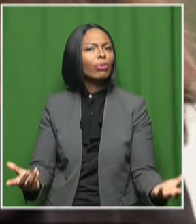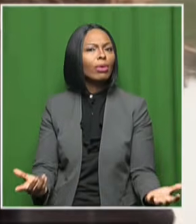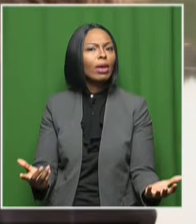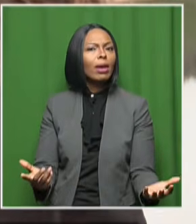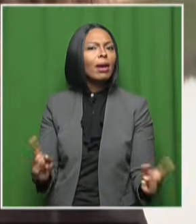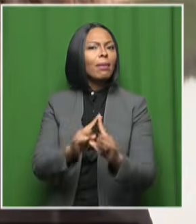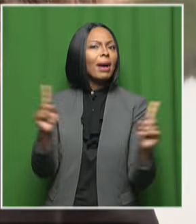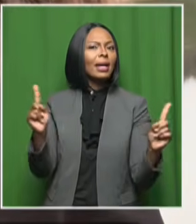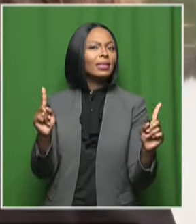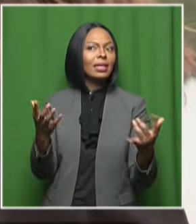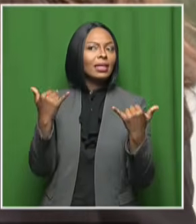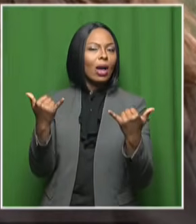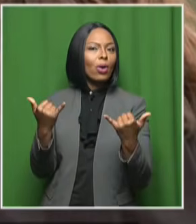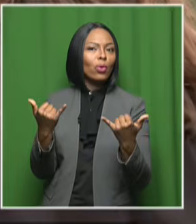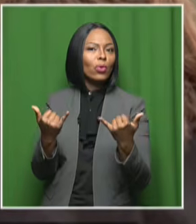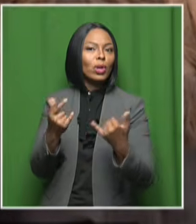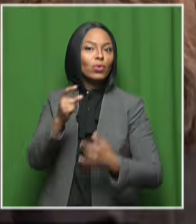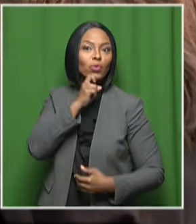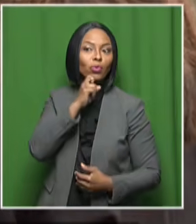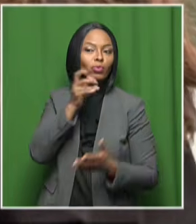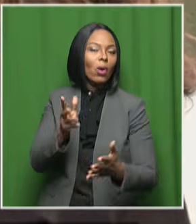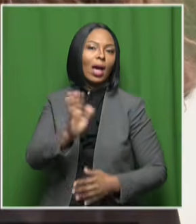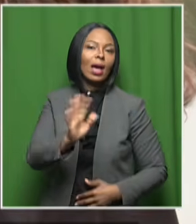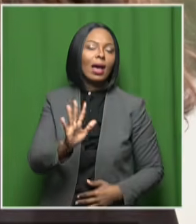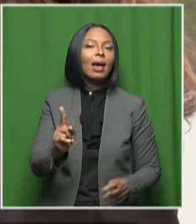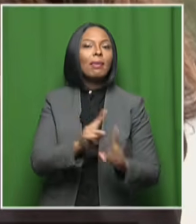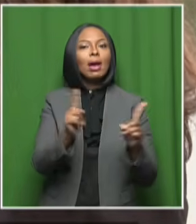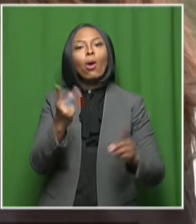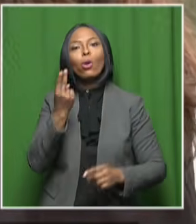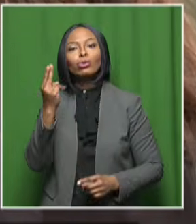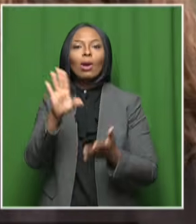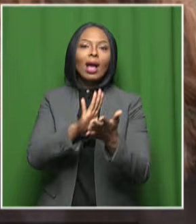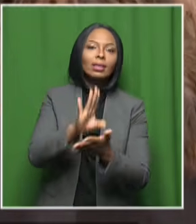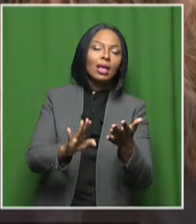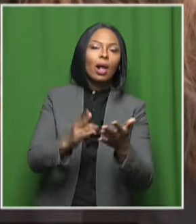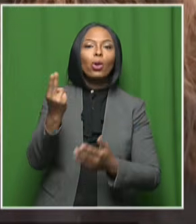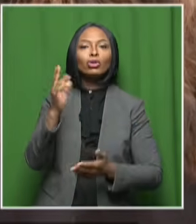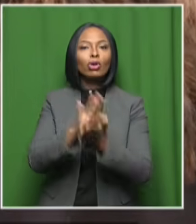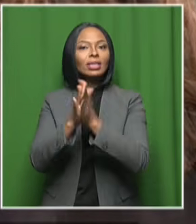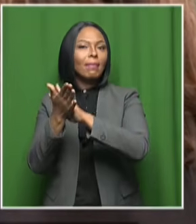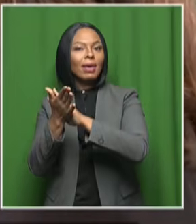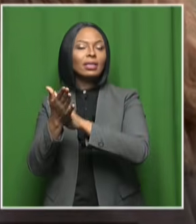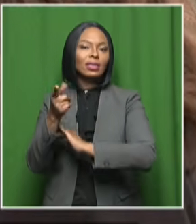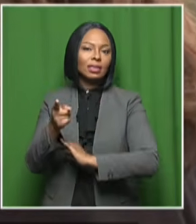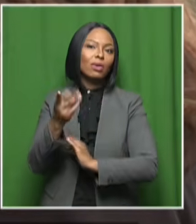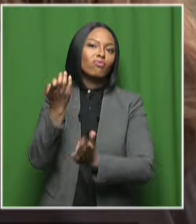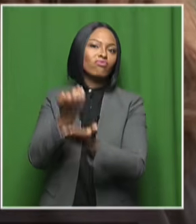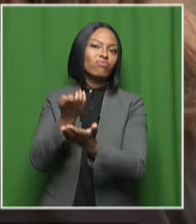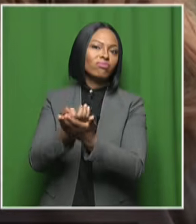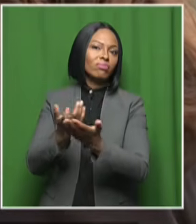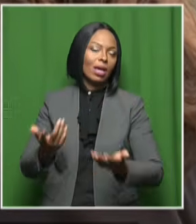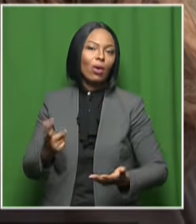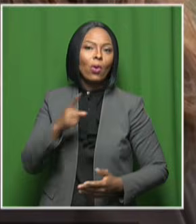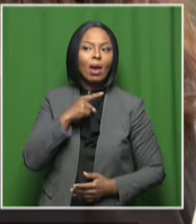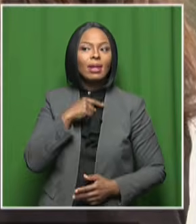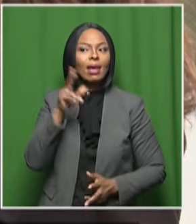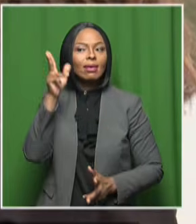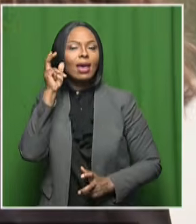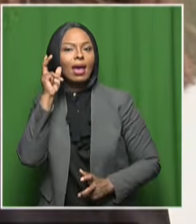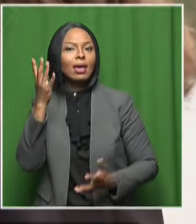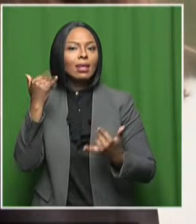that's not the way we need to look at this. But in terms of cancellations, in terms of damage to the economy, because I was hearing that